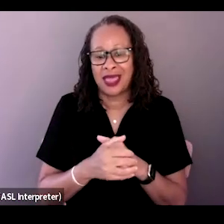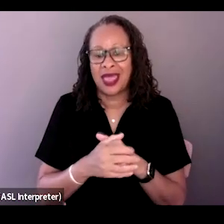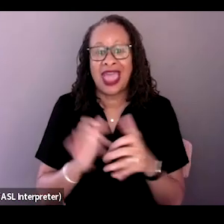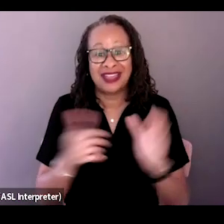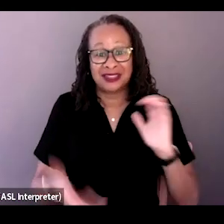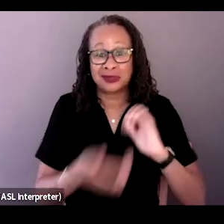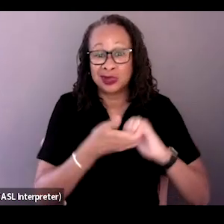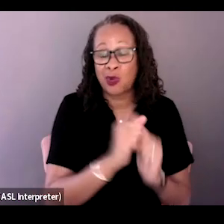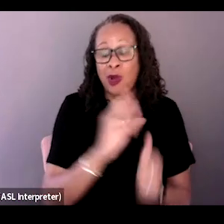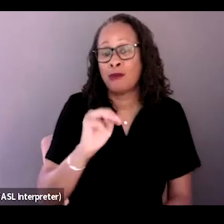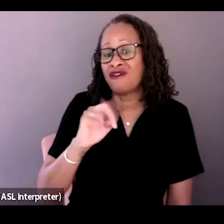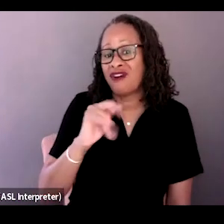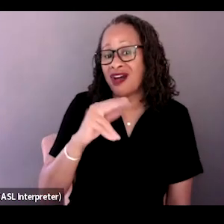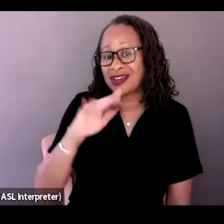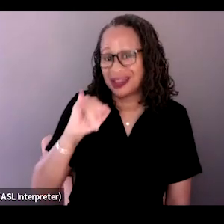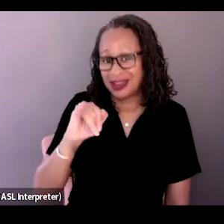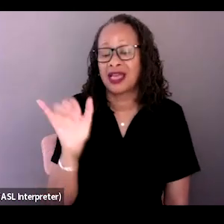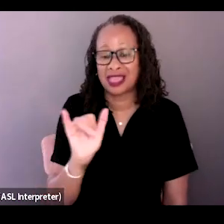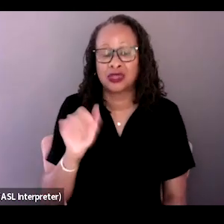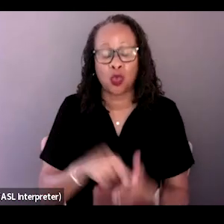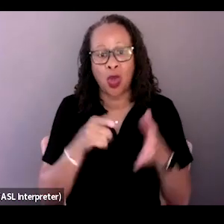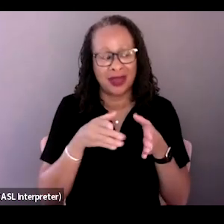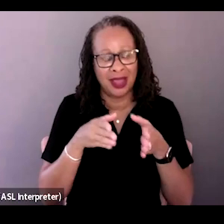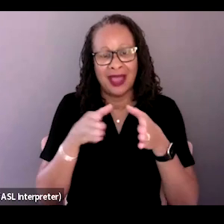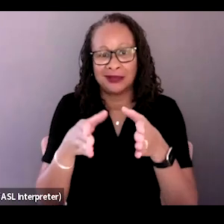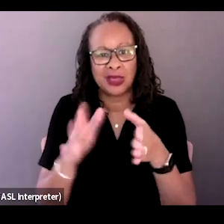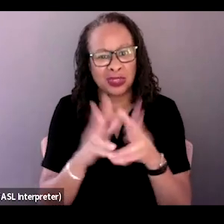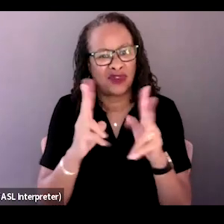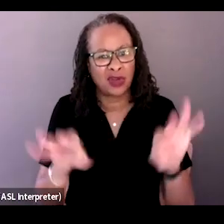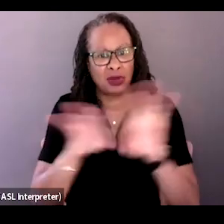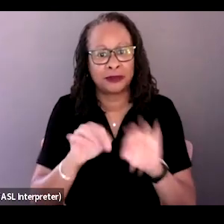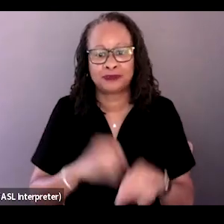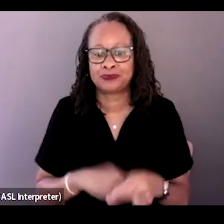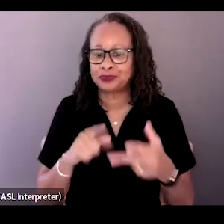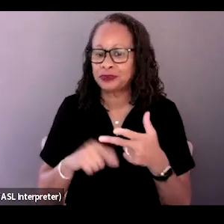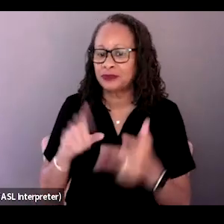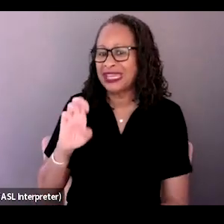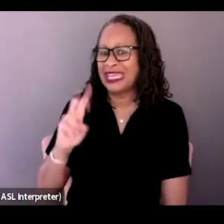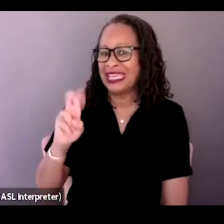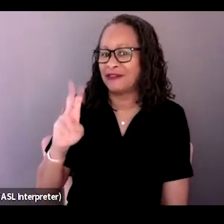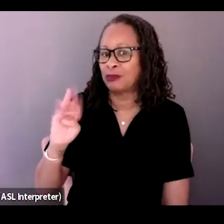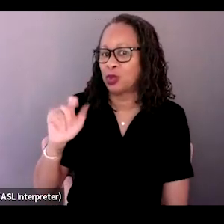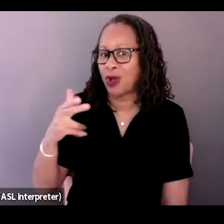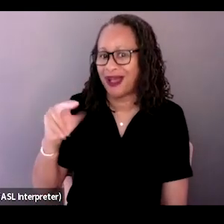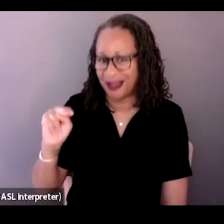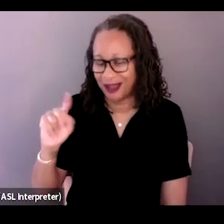Bofani. That's one trajectory that I thought was quite crucial. Then we have Yves Blouin, who actually